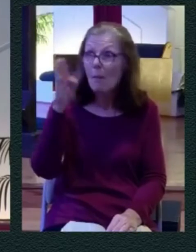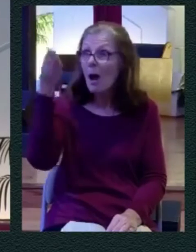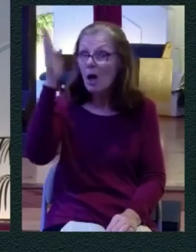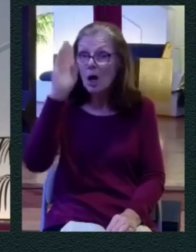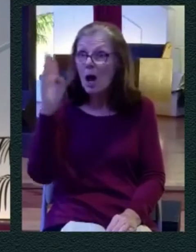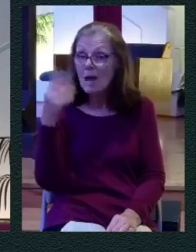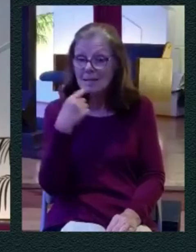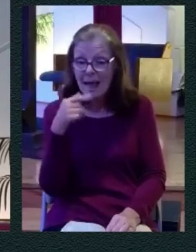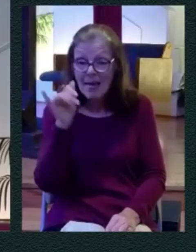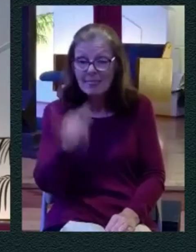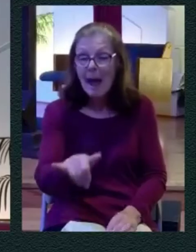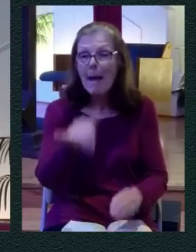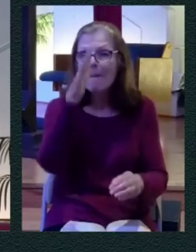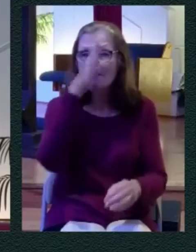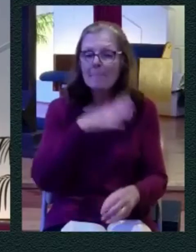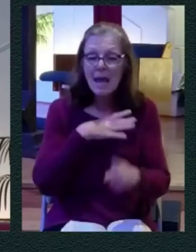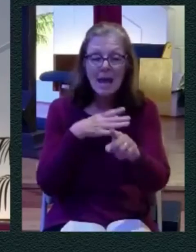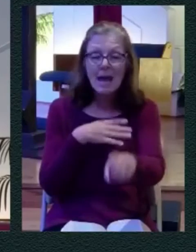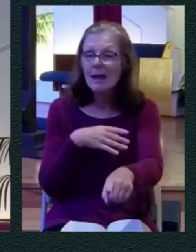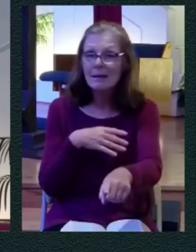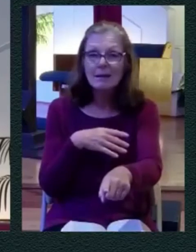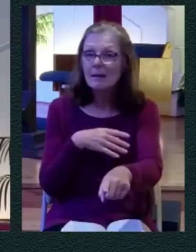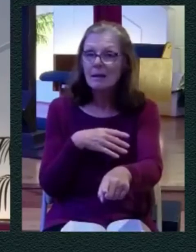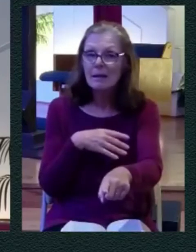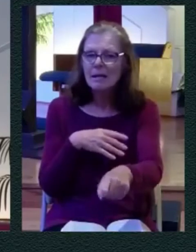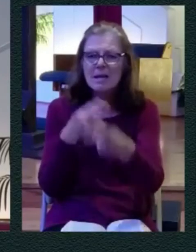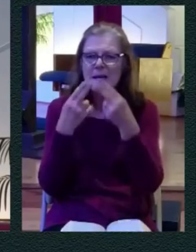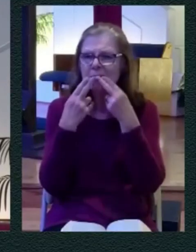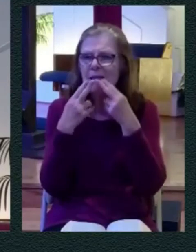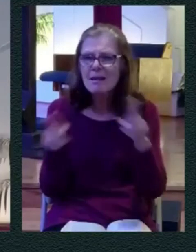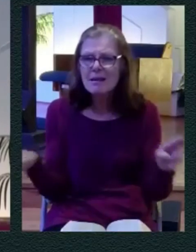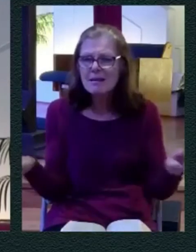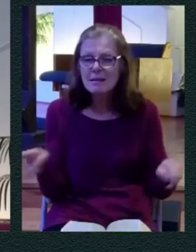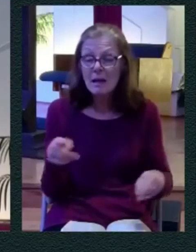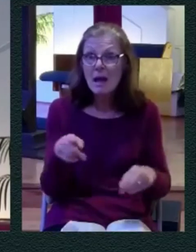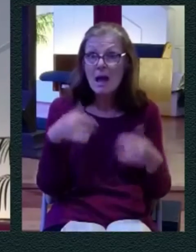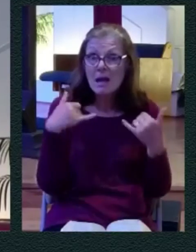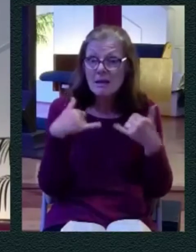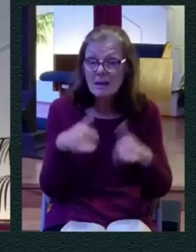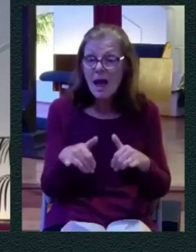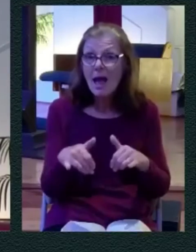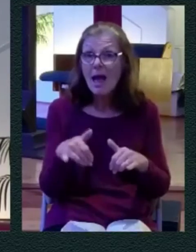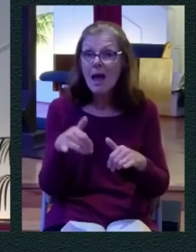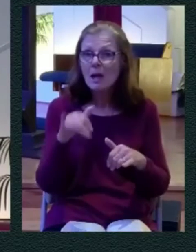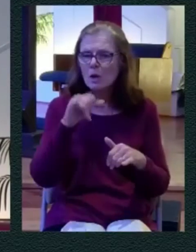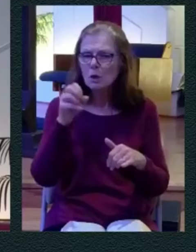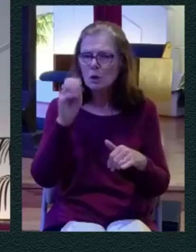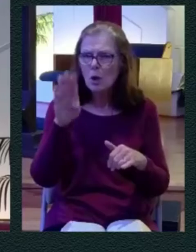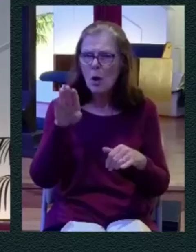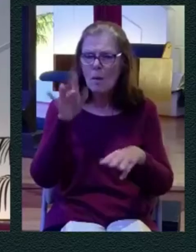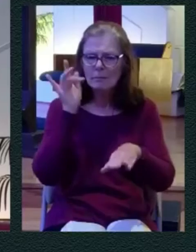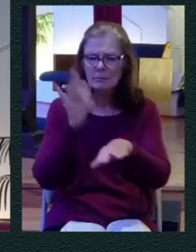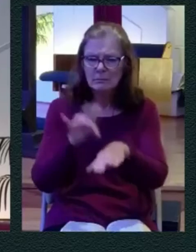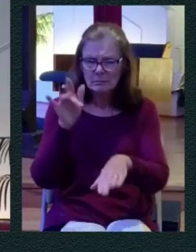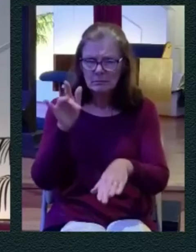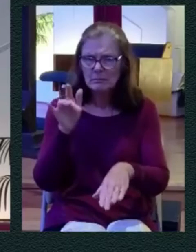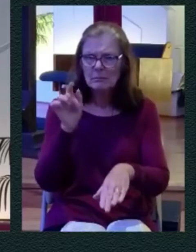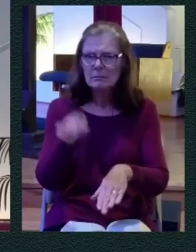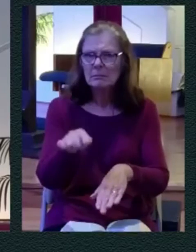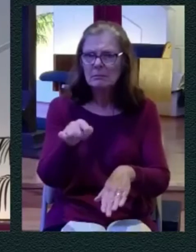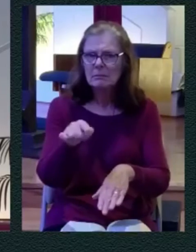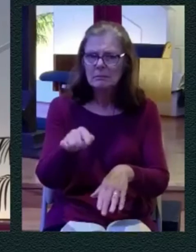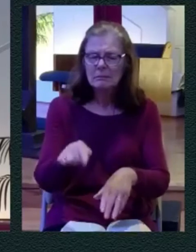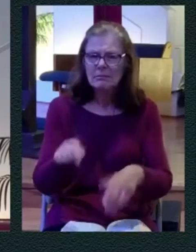man. There's no one else like him in the whole earth. And yet Job is suffering terribly. Job is suffering the rampage